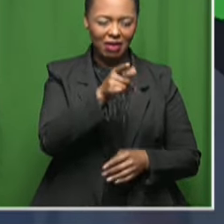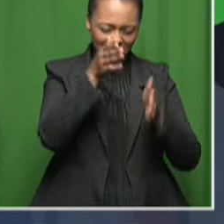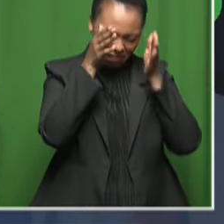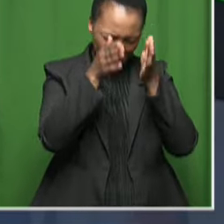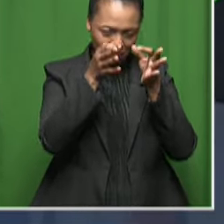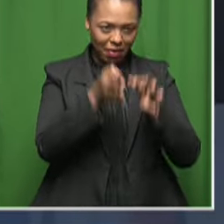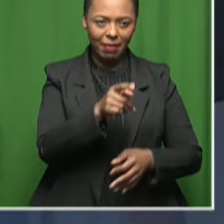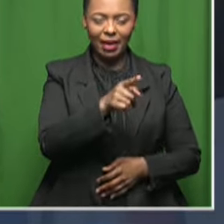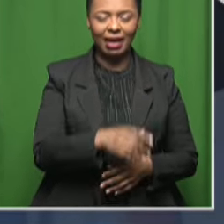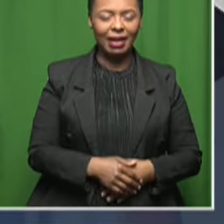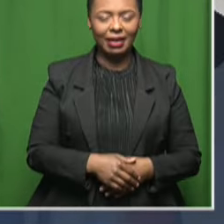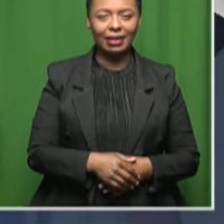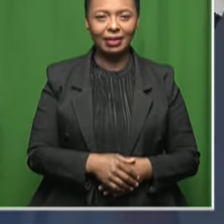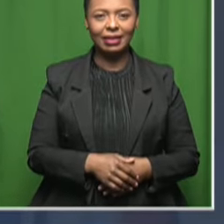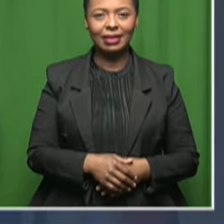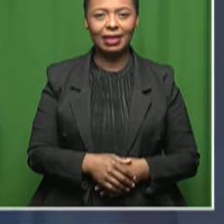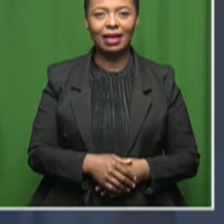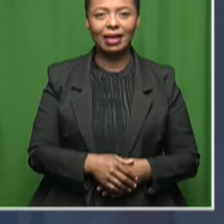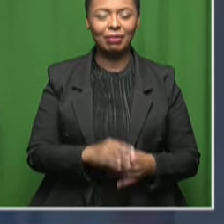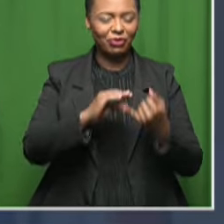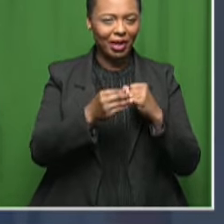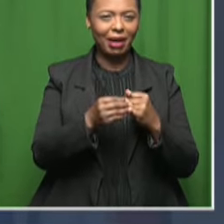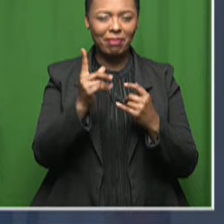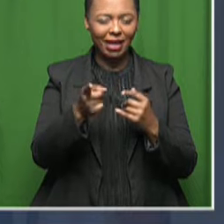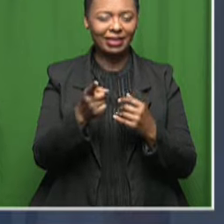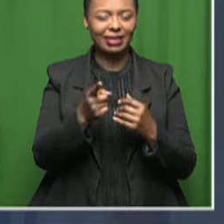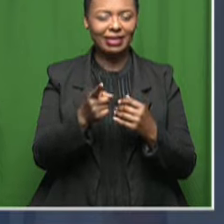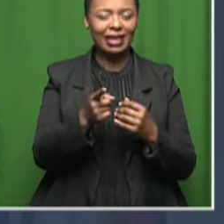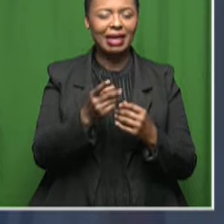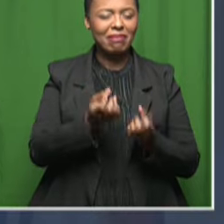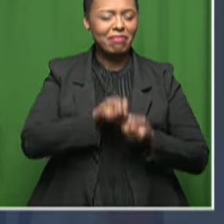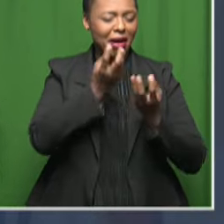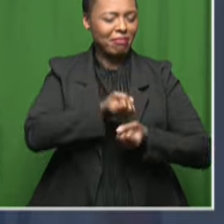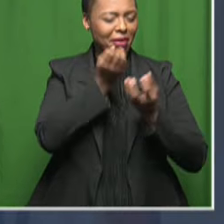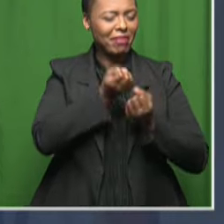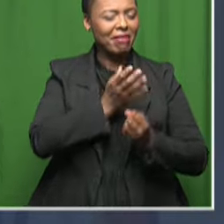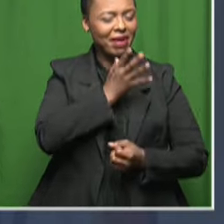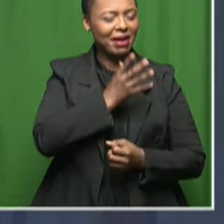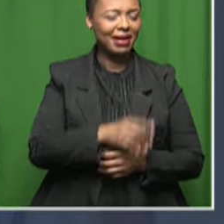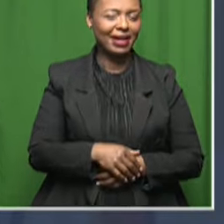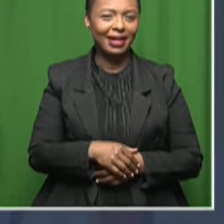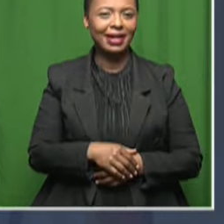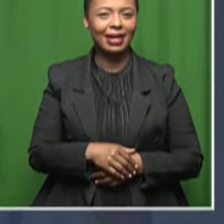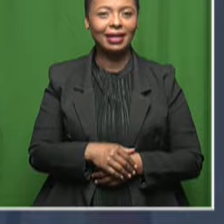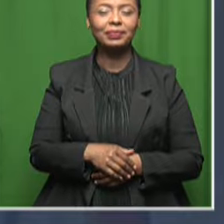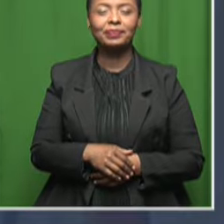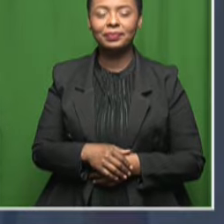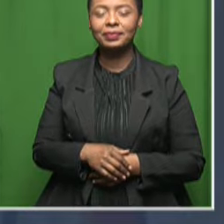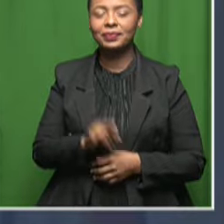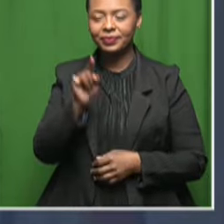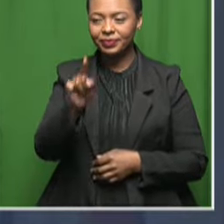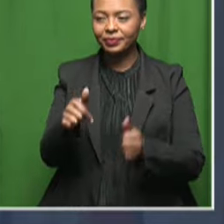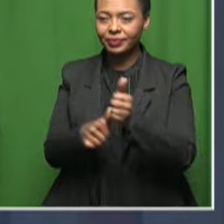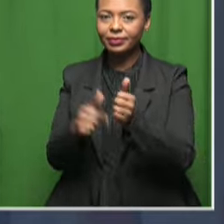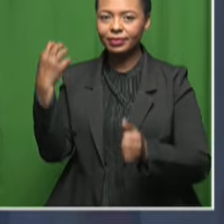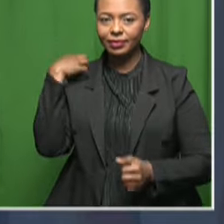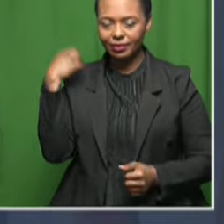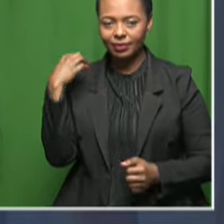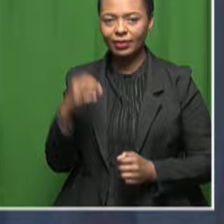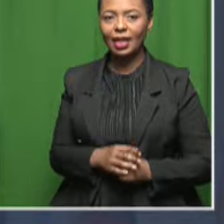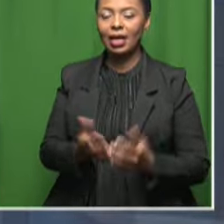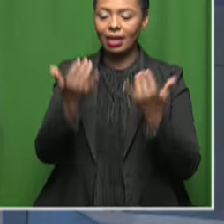a long-distance runner. What do you expect? So what I'm asking, Deputy Minister, when we see the declaration, will it talk to using the instruments